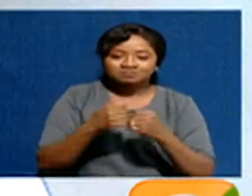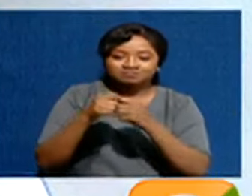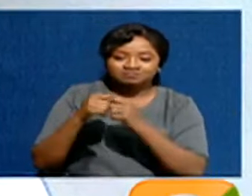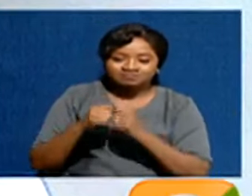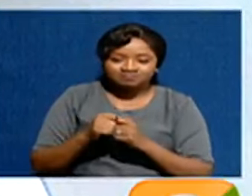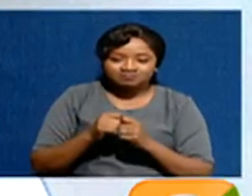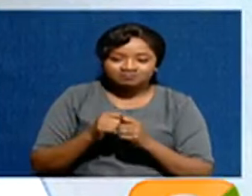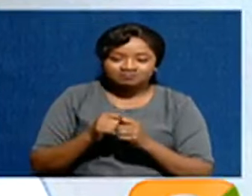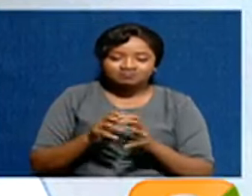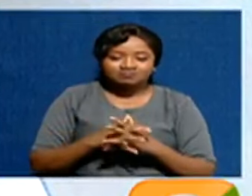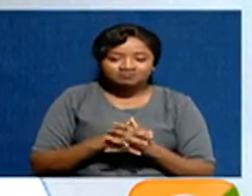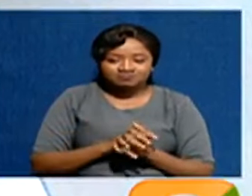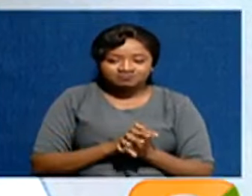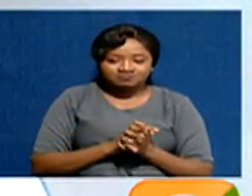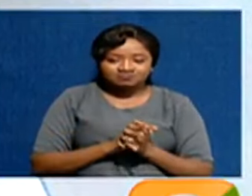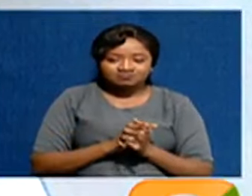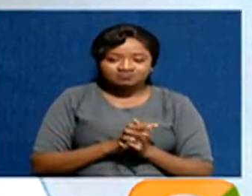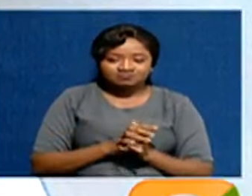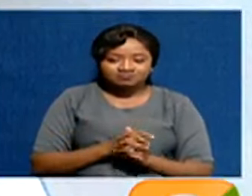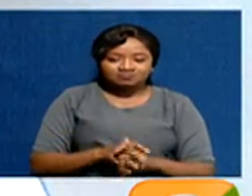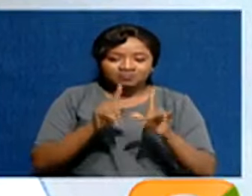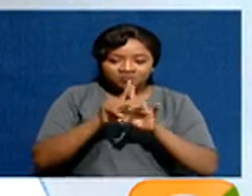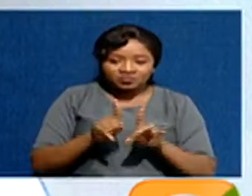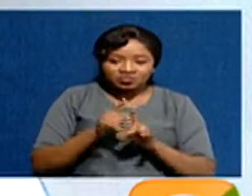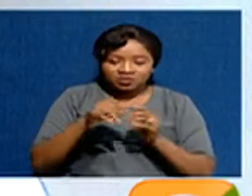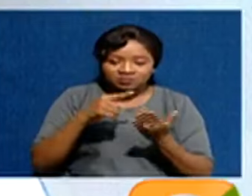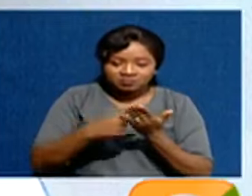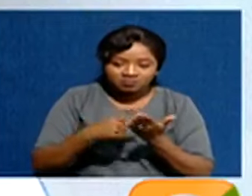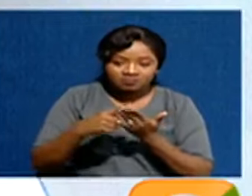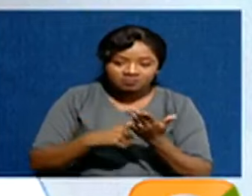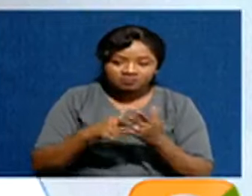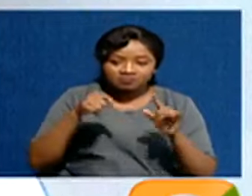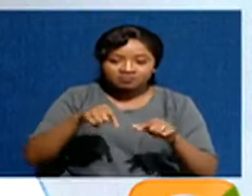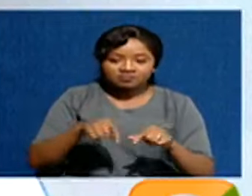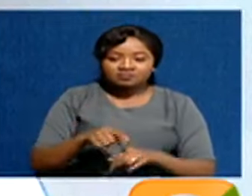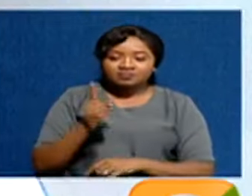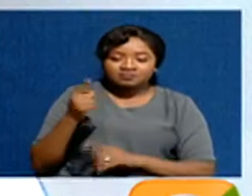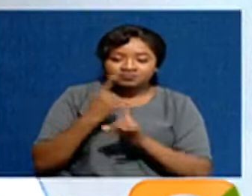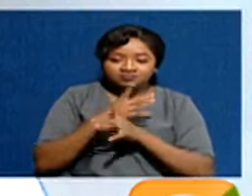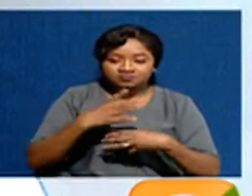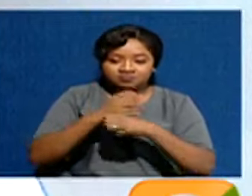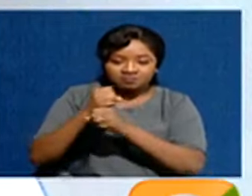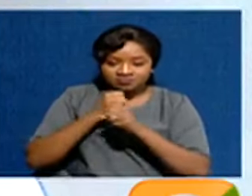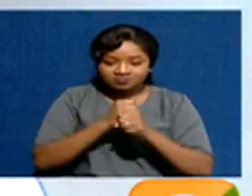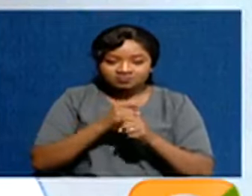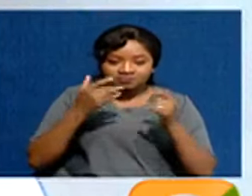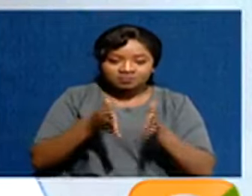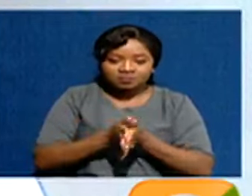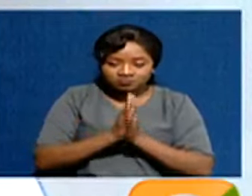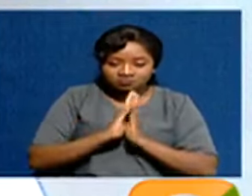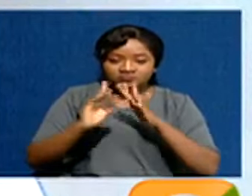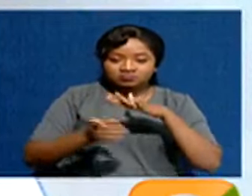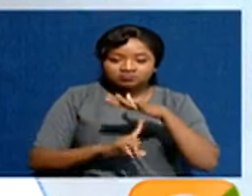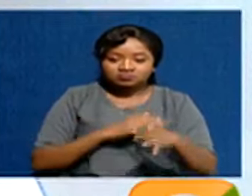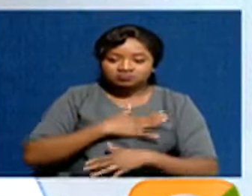packaging of tobacco products. In a public participation forum earlier today, stakeholders in the sector are now calling on the ministry to